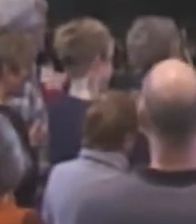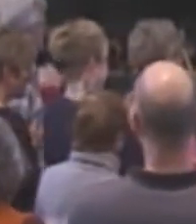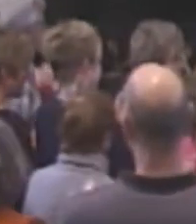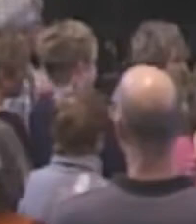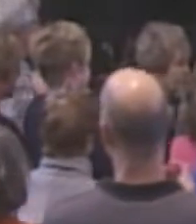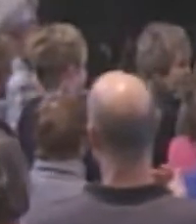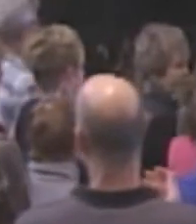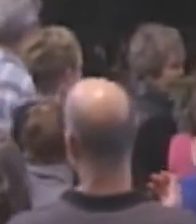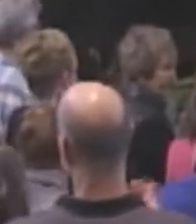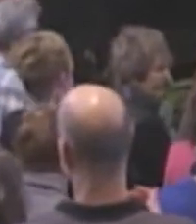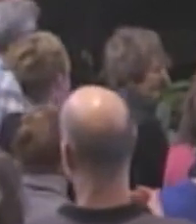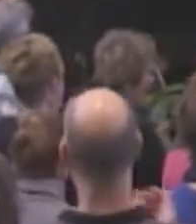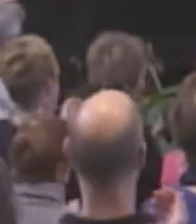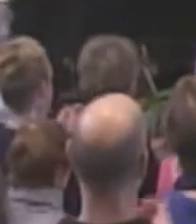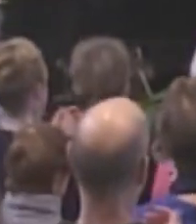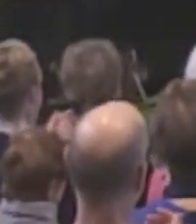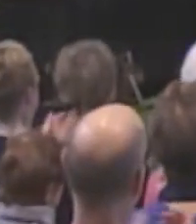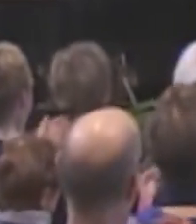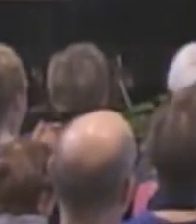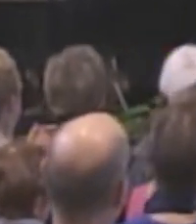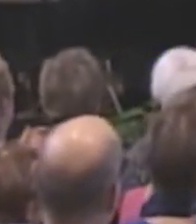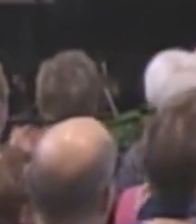of God.